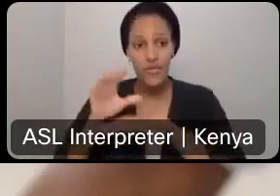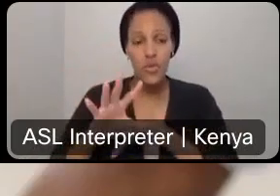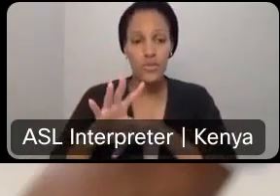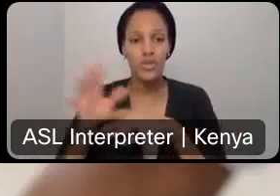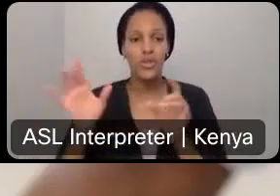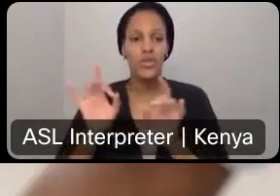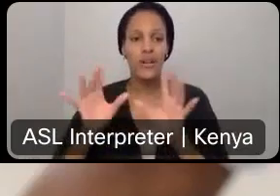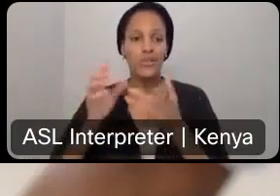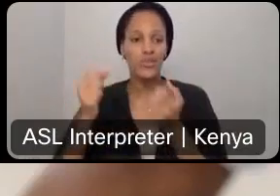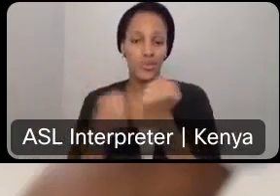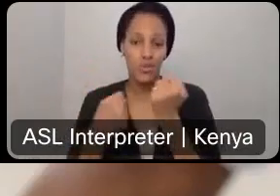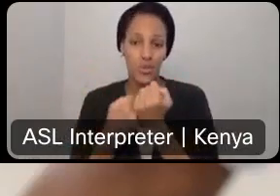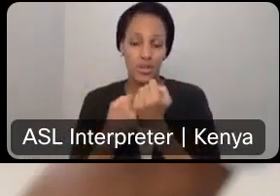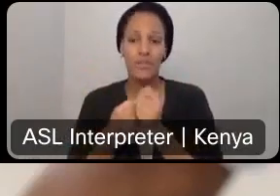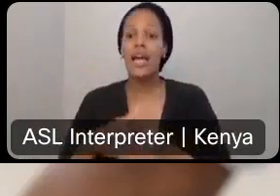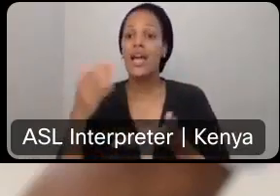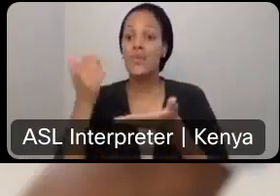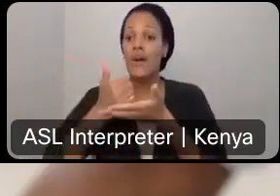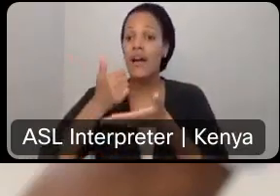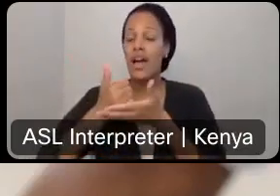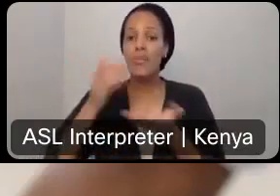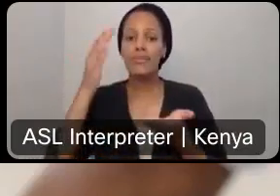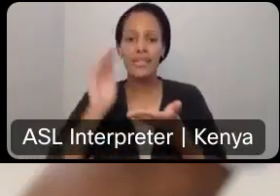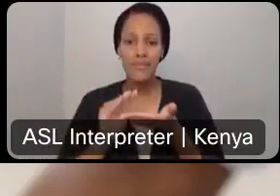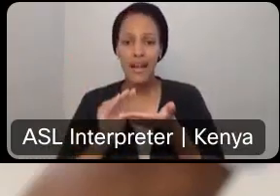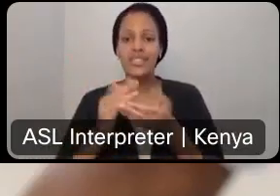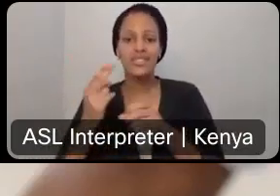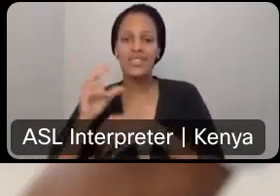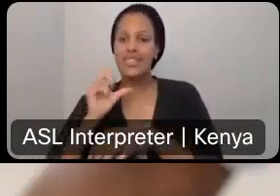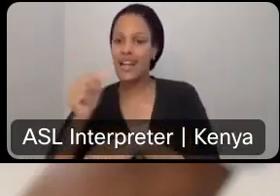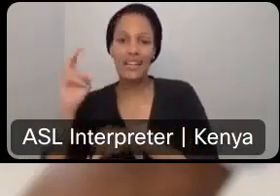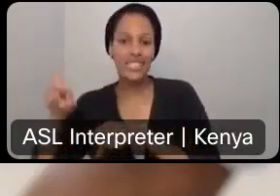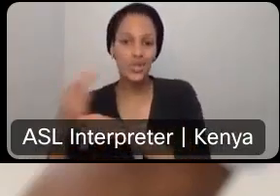minimize the unnecessary use of emergency services.